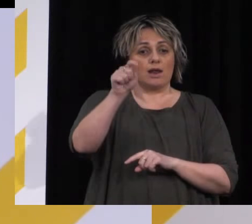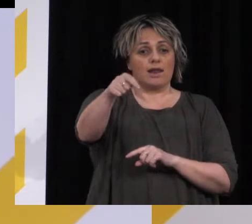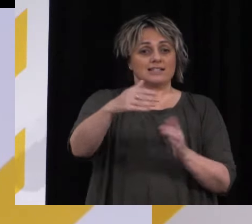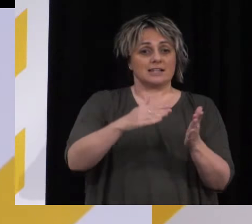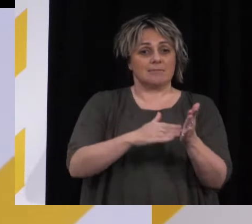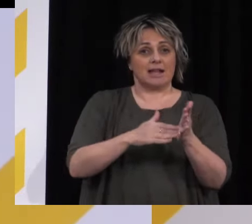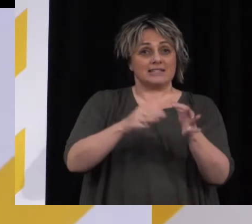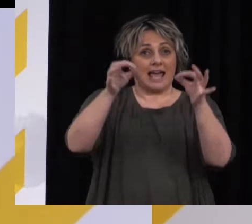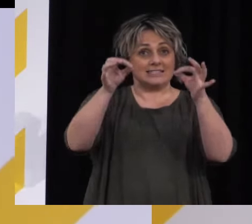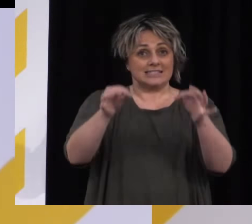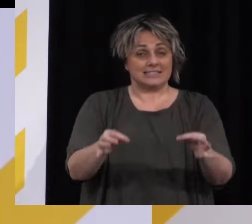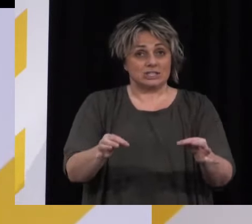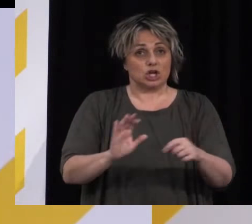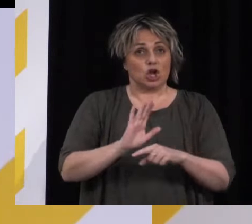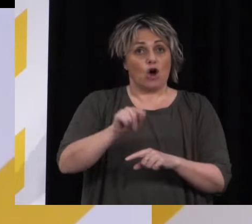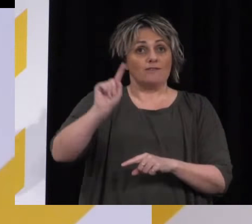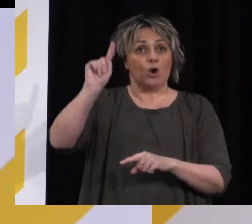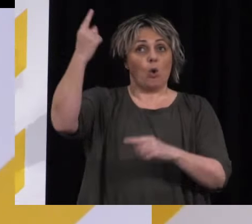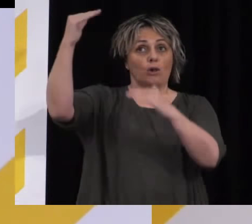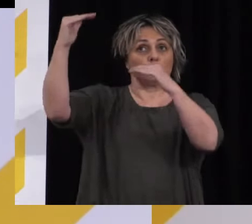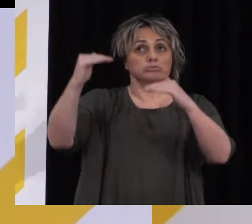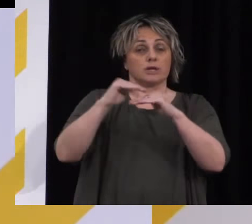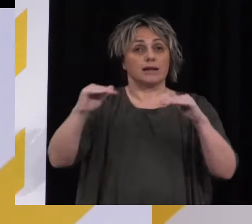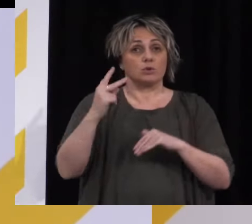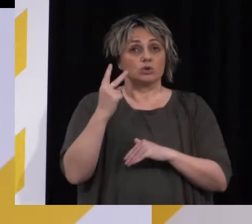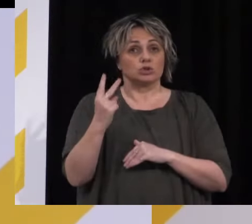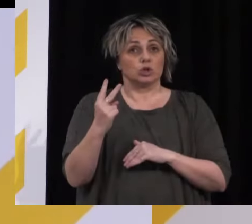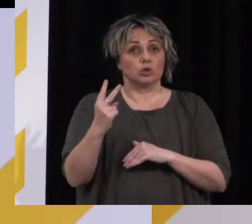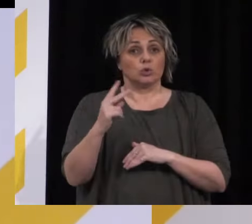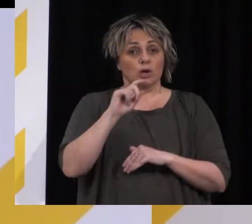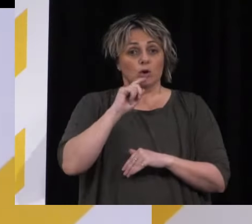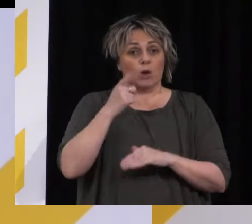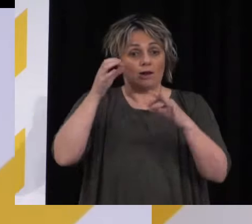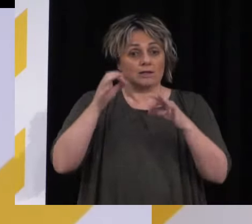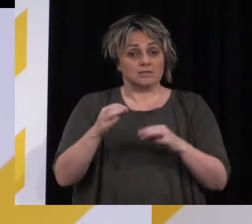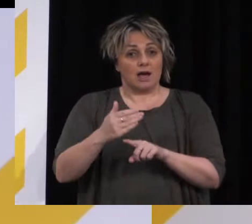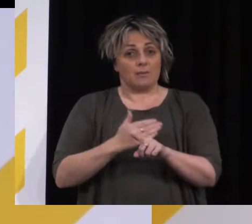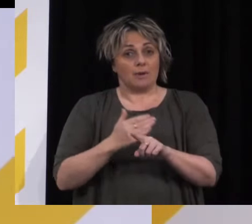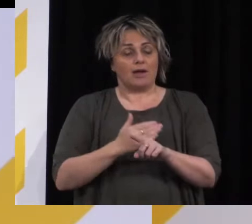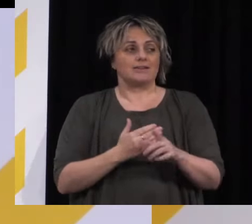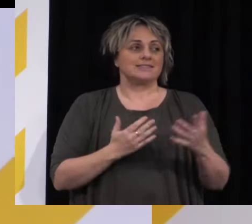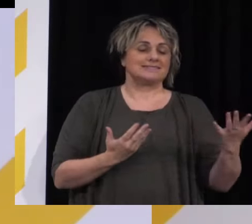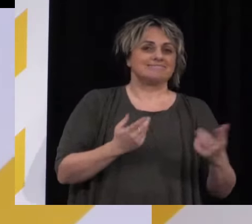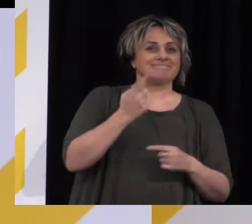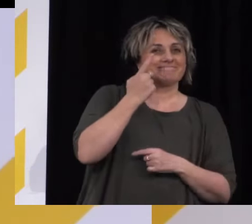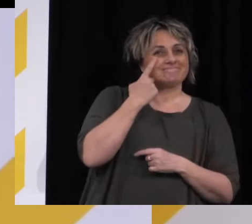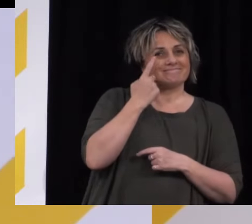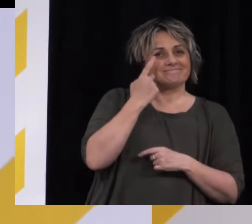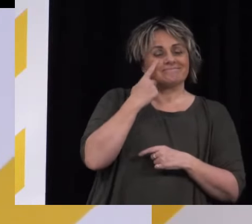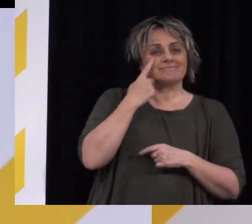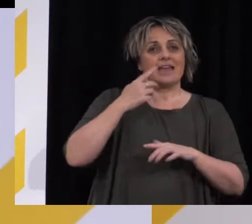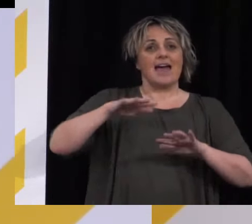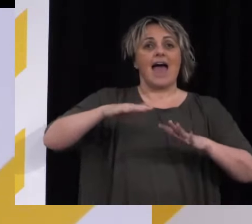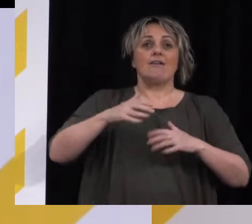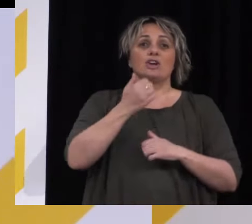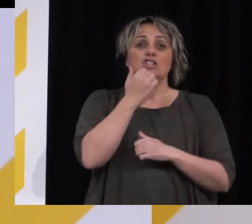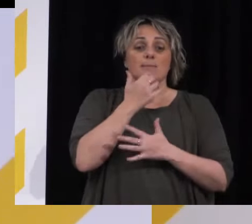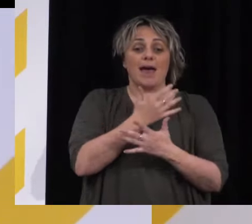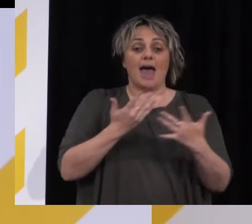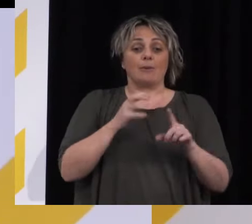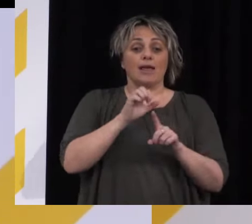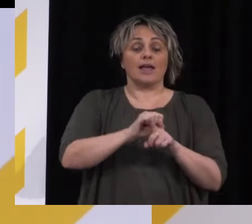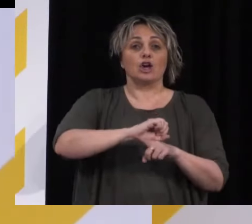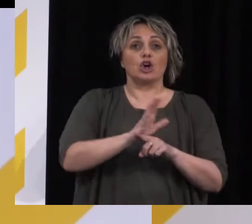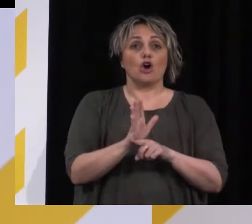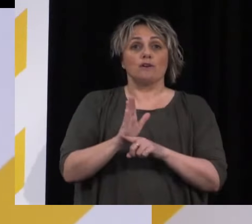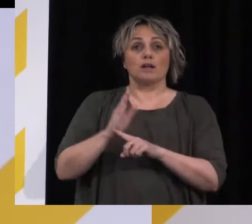decision about Auckland going to 2? Well, let's see. But actually, as I said, the average number of cases is coming down,